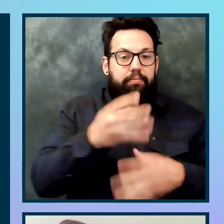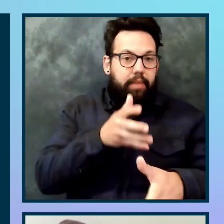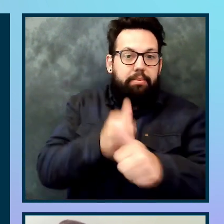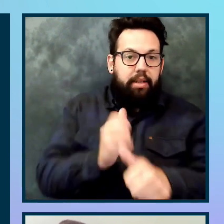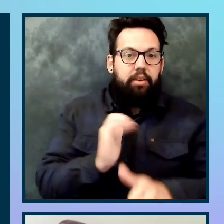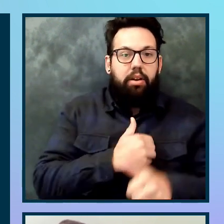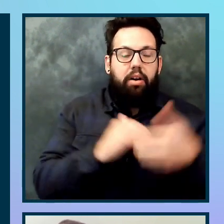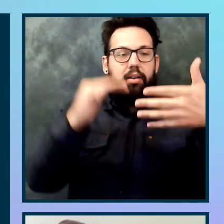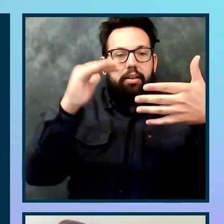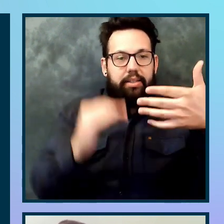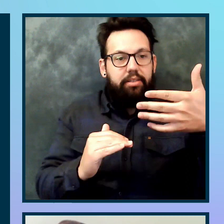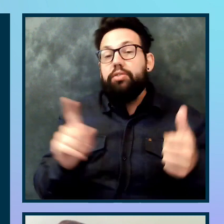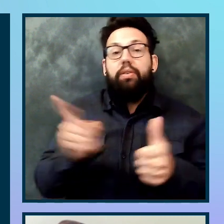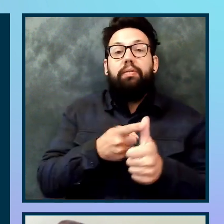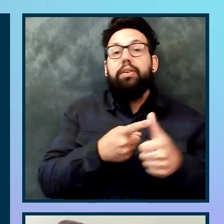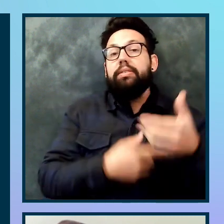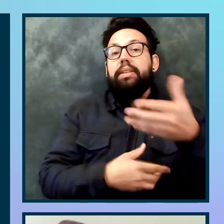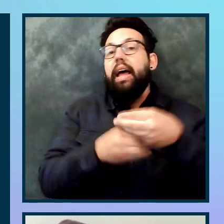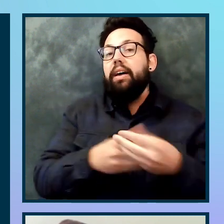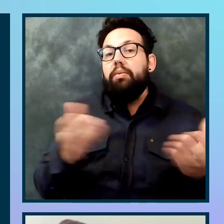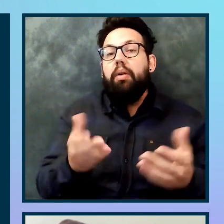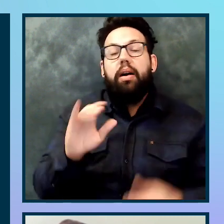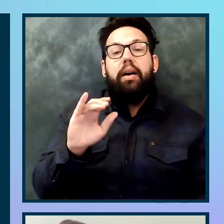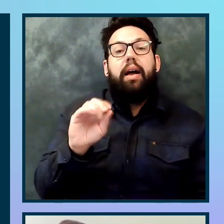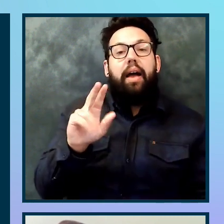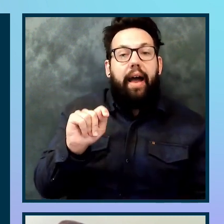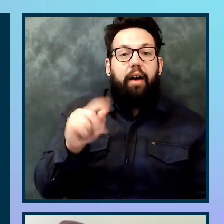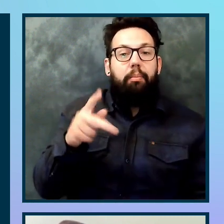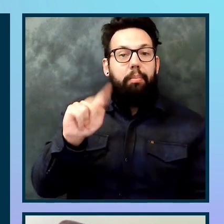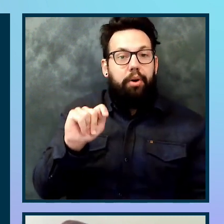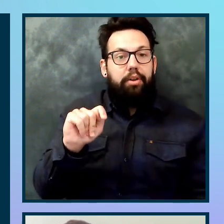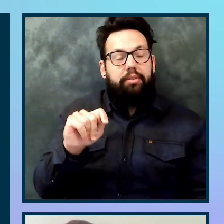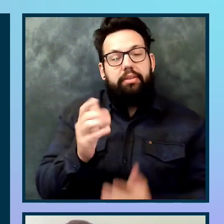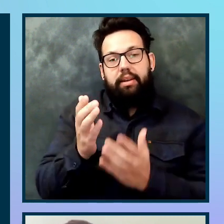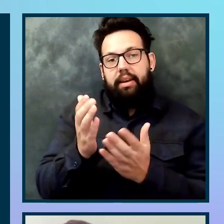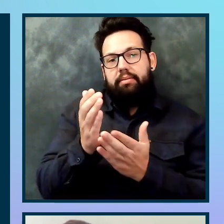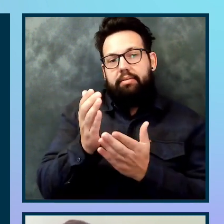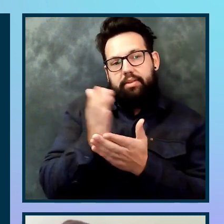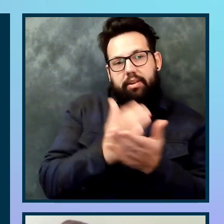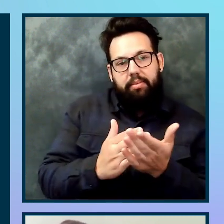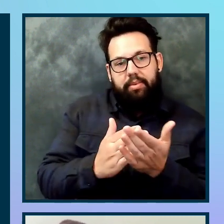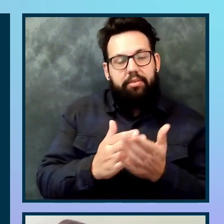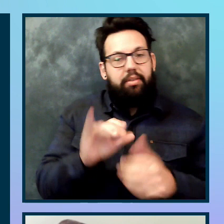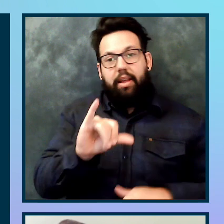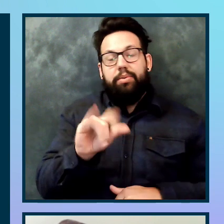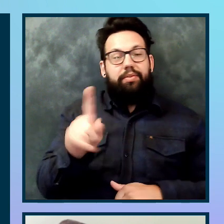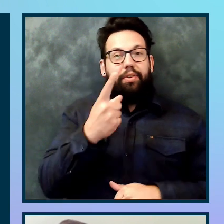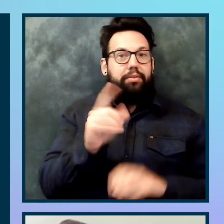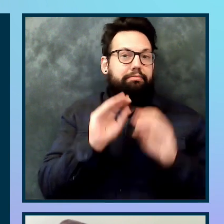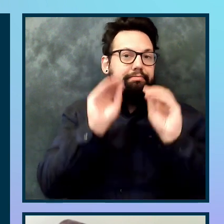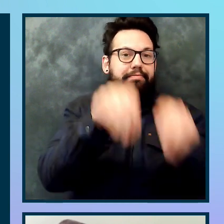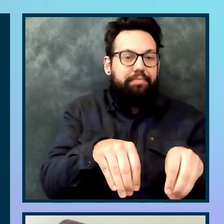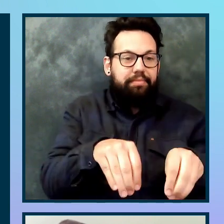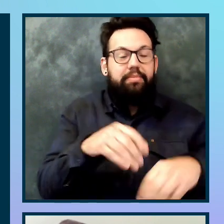we added an output element. And so the output element itself, that was the first approach that we took. So we had our search input. When we change our search input, we